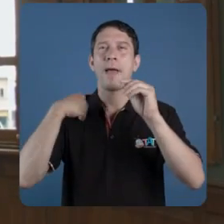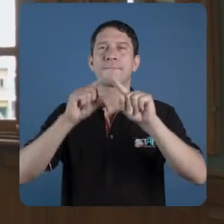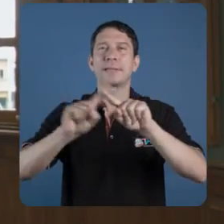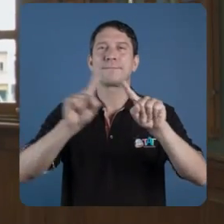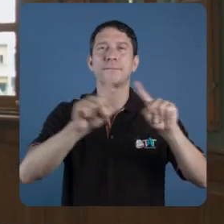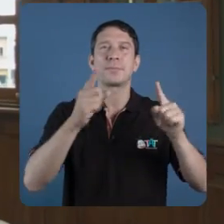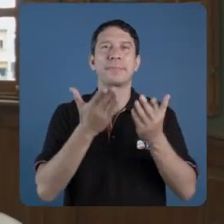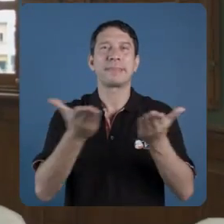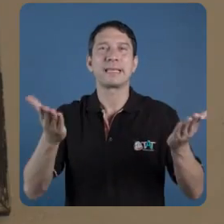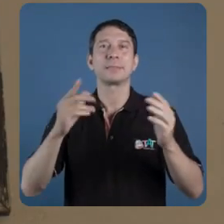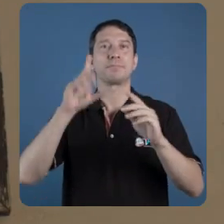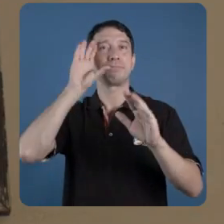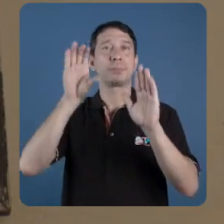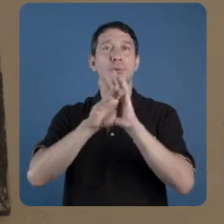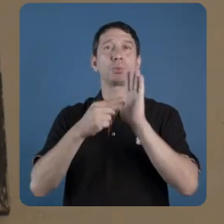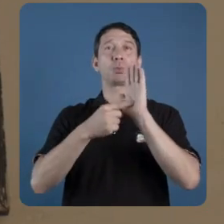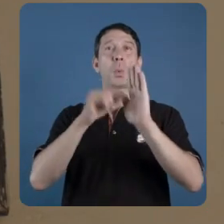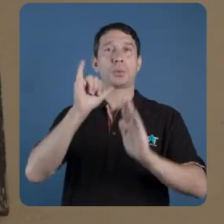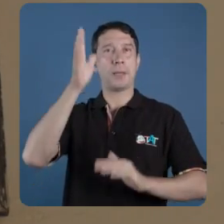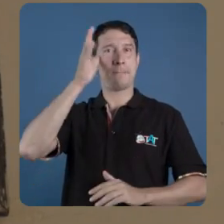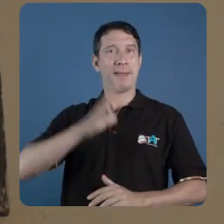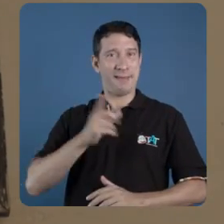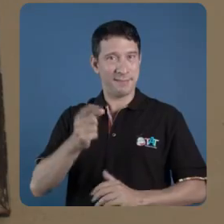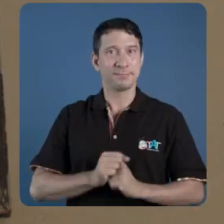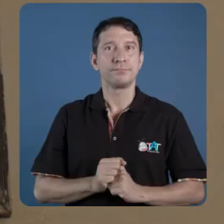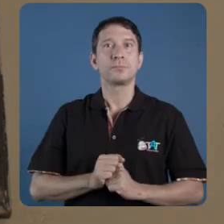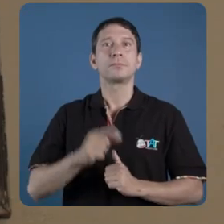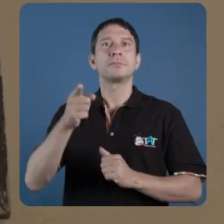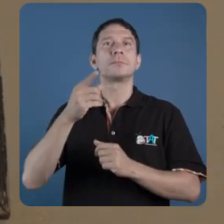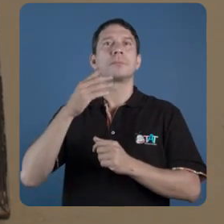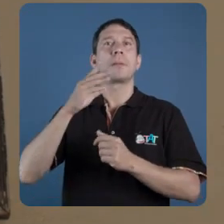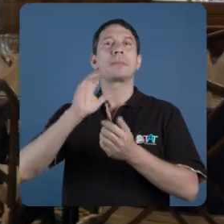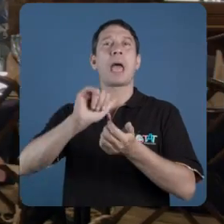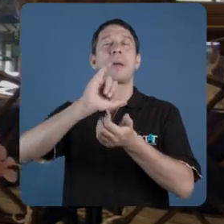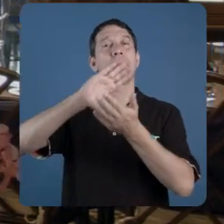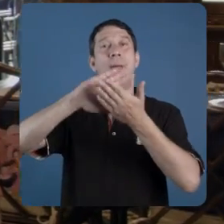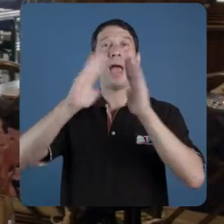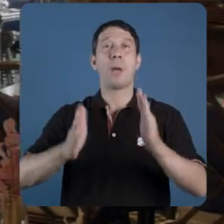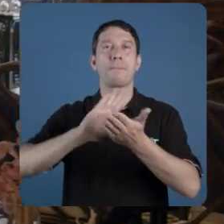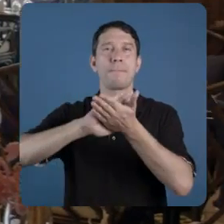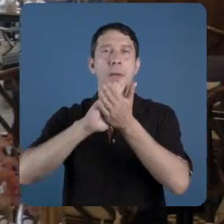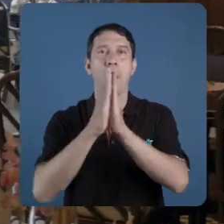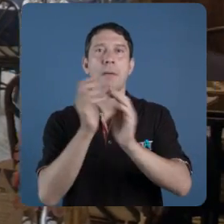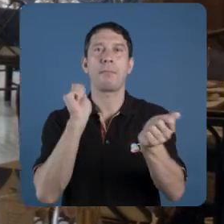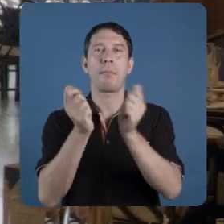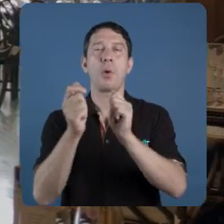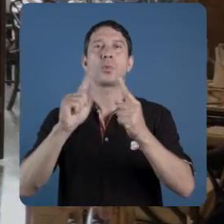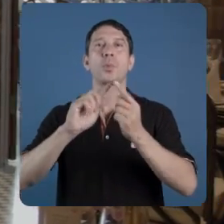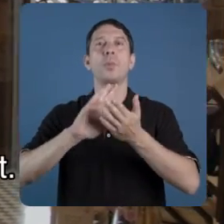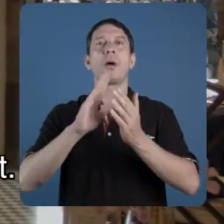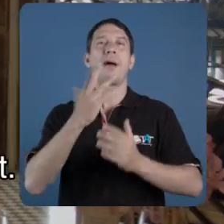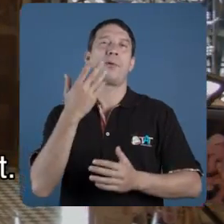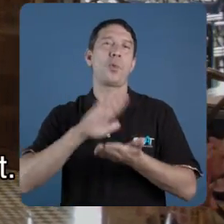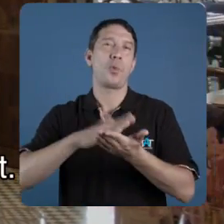he was awarded a royal title of Prat Pitak Tin Pracha. Now it is restored to its old beauty, the site of a renowned